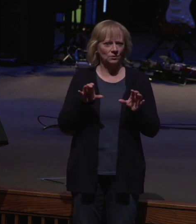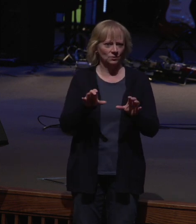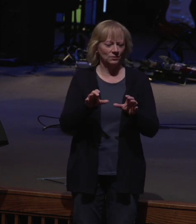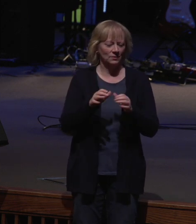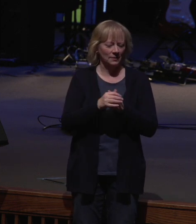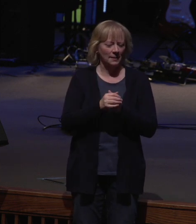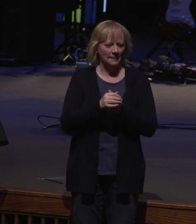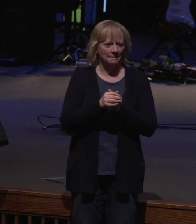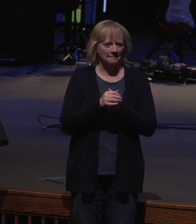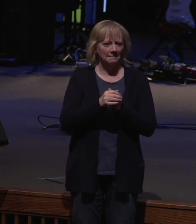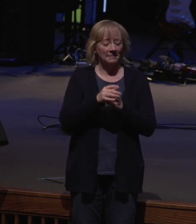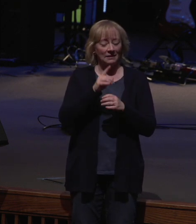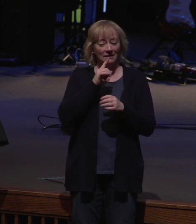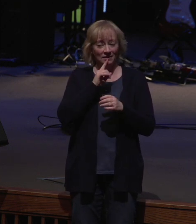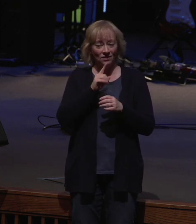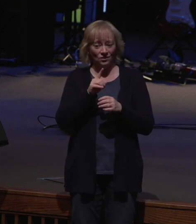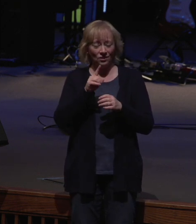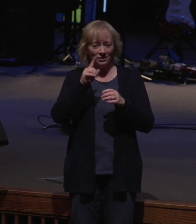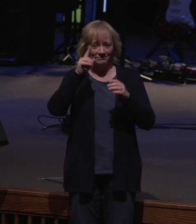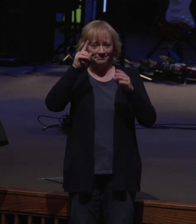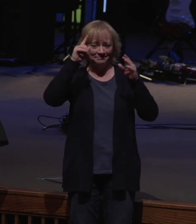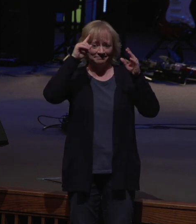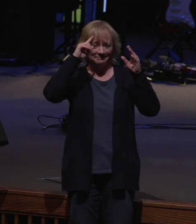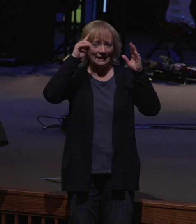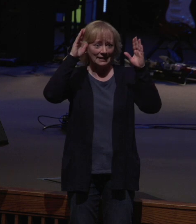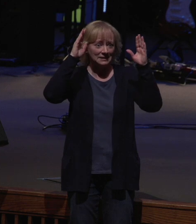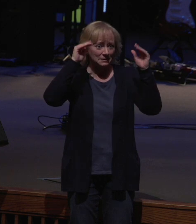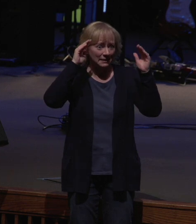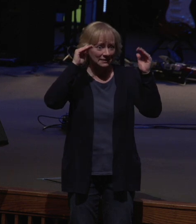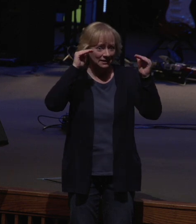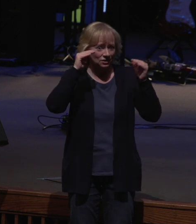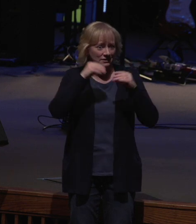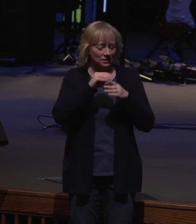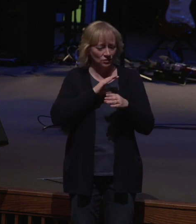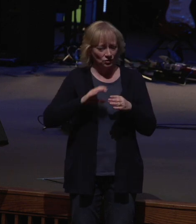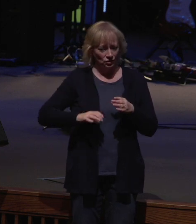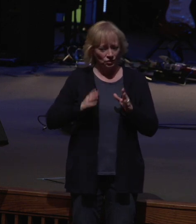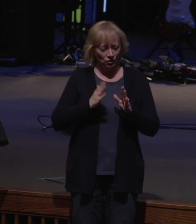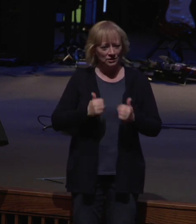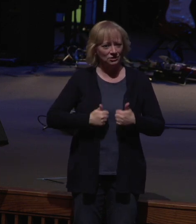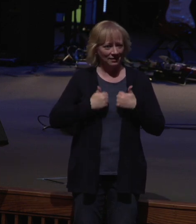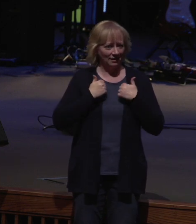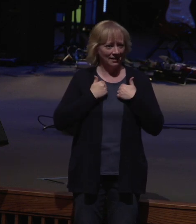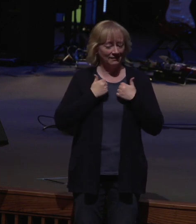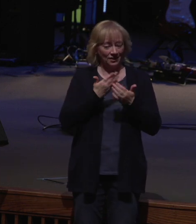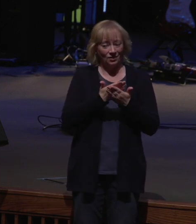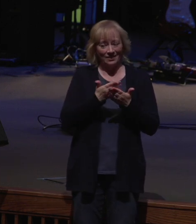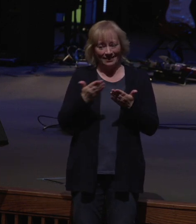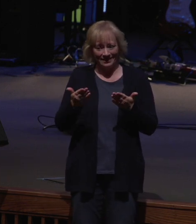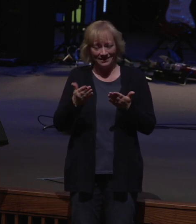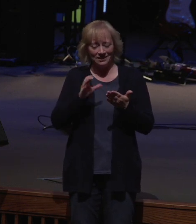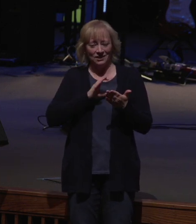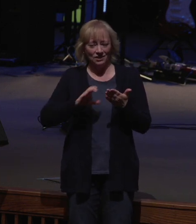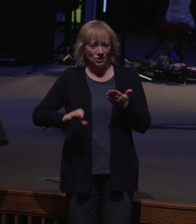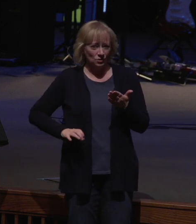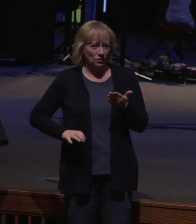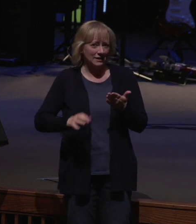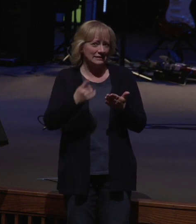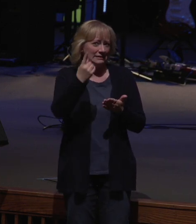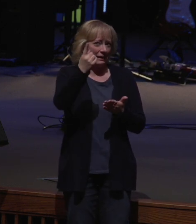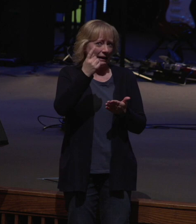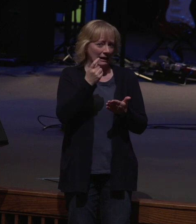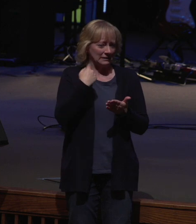There are formal expectations for sure in the Christian life. There are things that Christ asks of us.